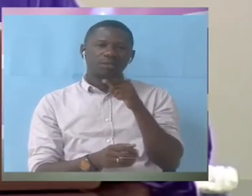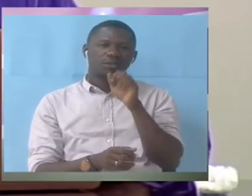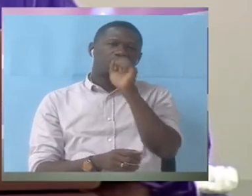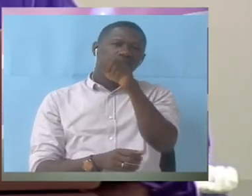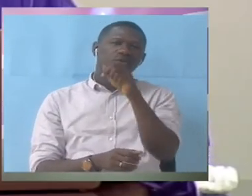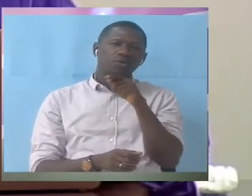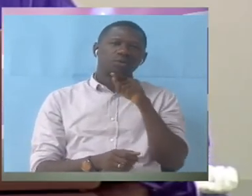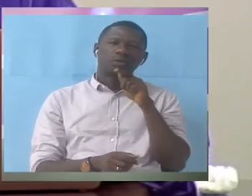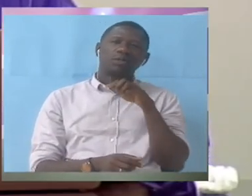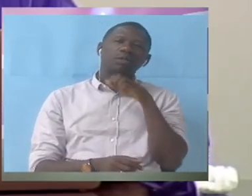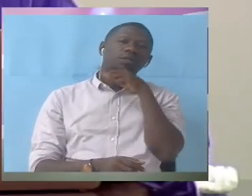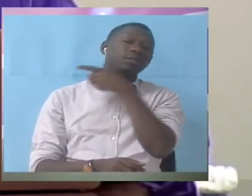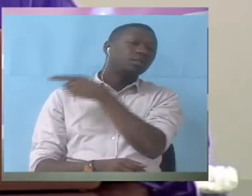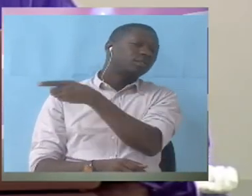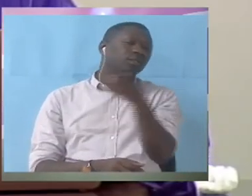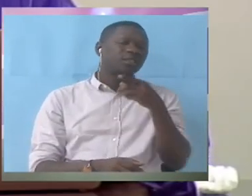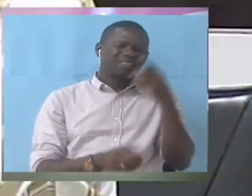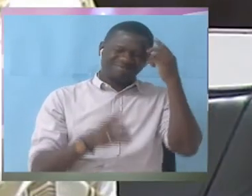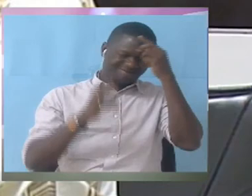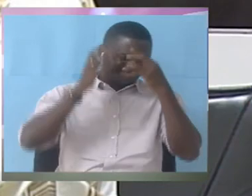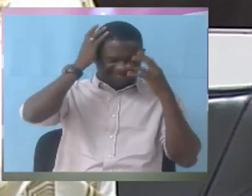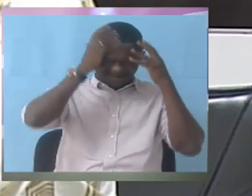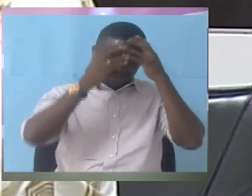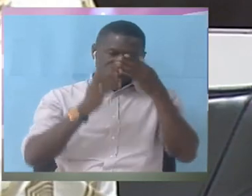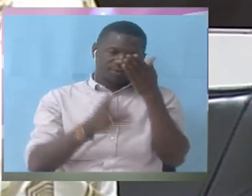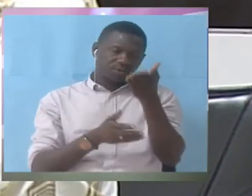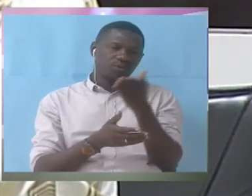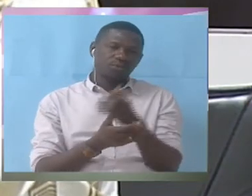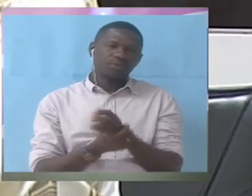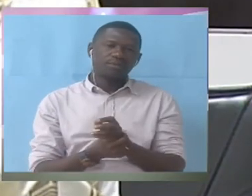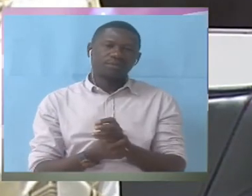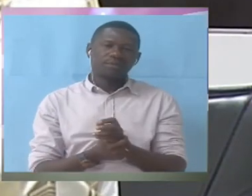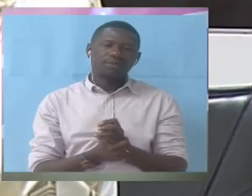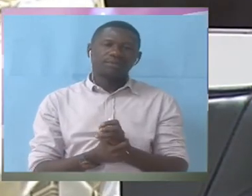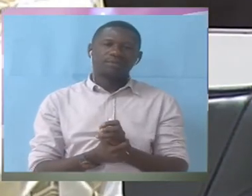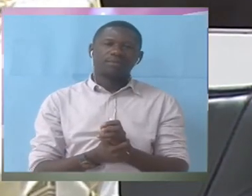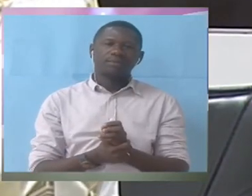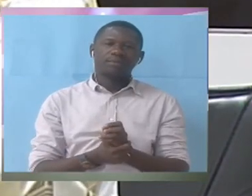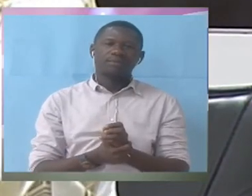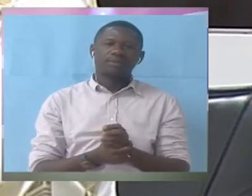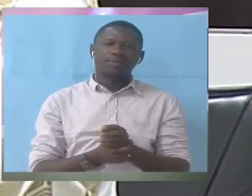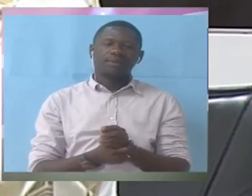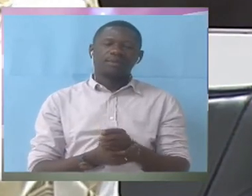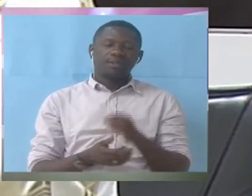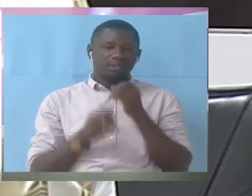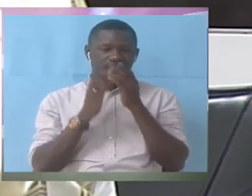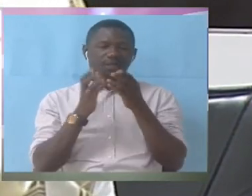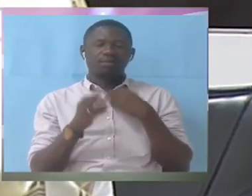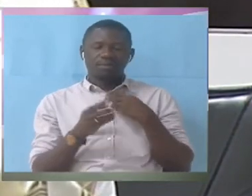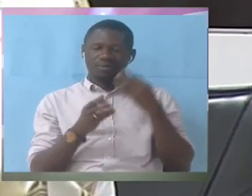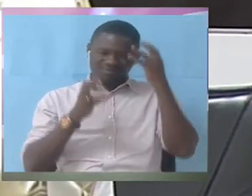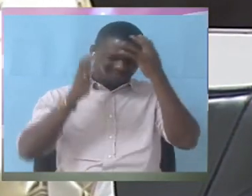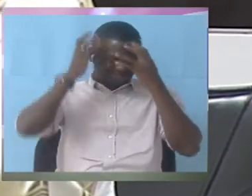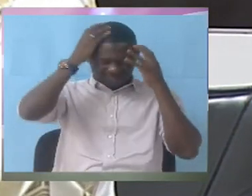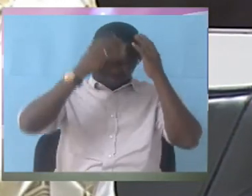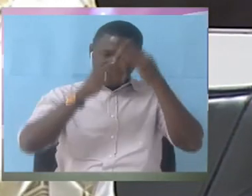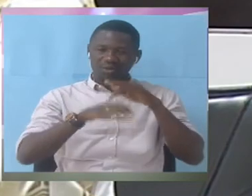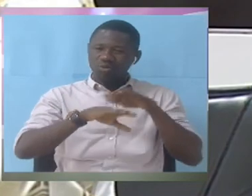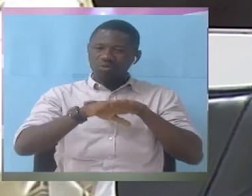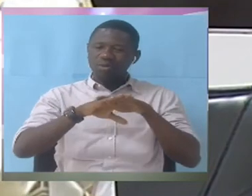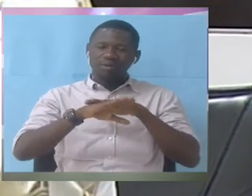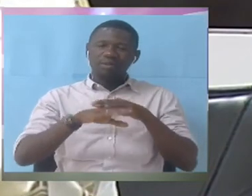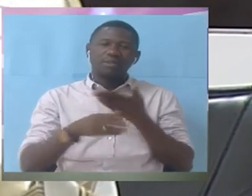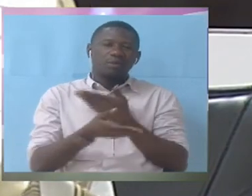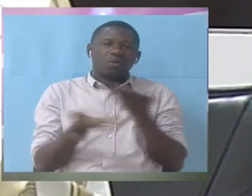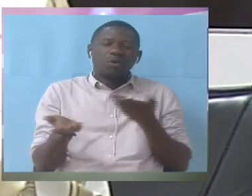brainwash. Mu dal dina yow dal dañ jaxase sa xel mi. He said I was brainwashed by the tubabs, the white people. He said that was why I was